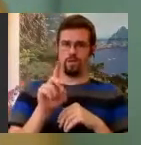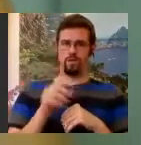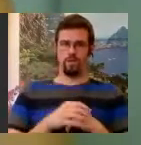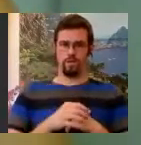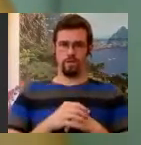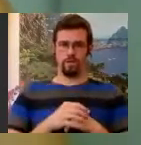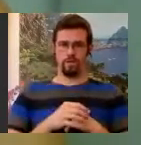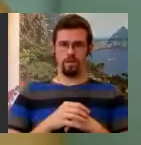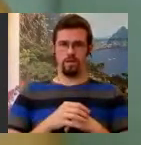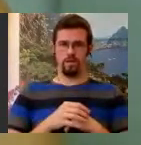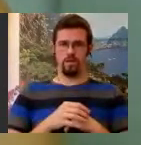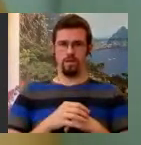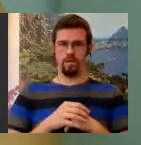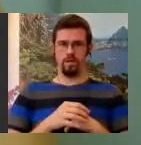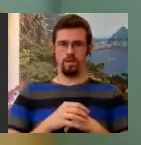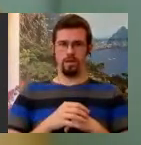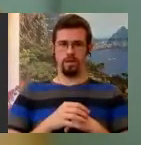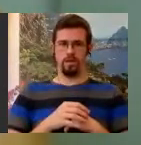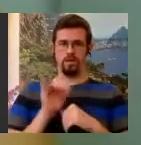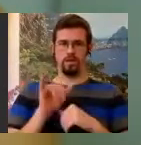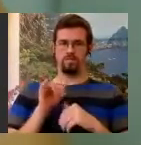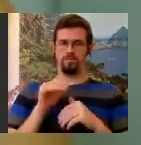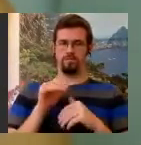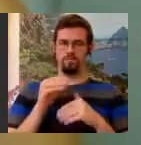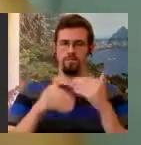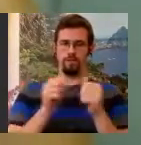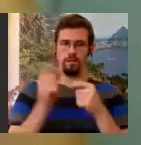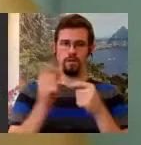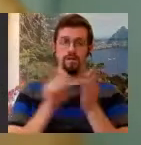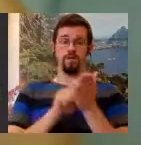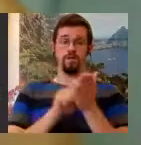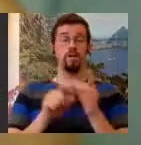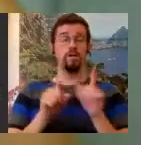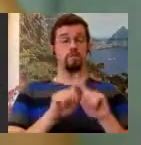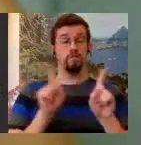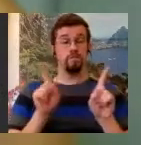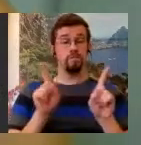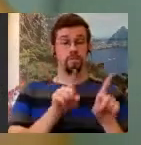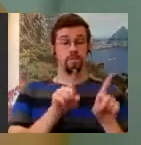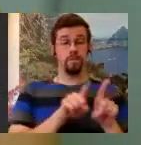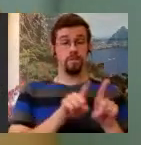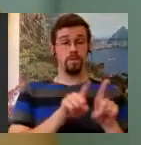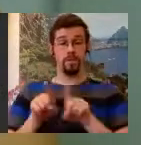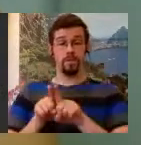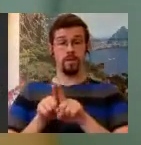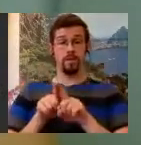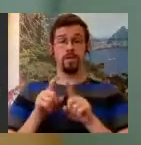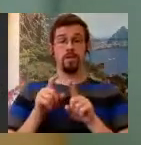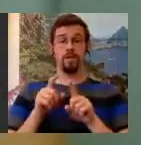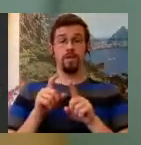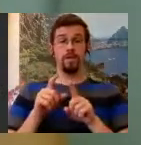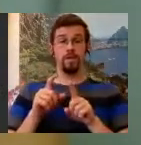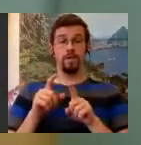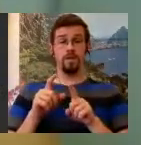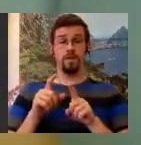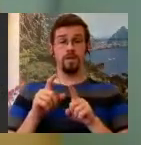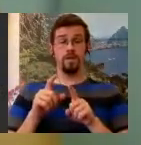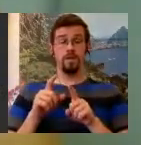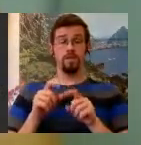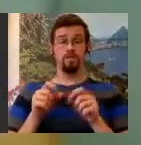the patterns in SignWriting. But we are also working on transcribing